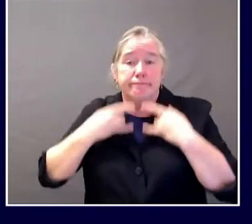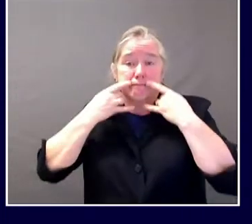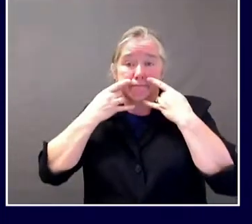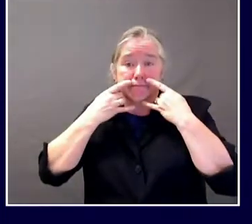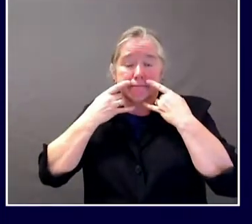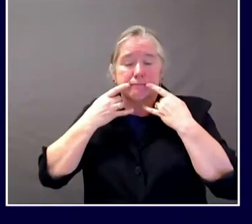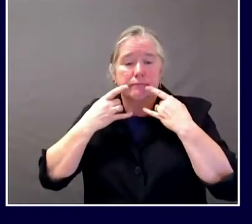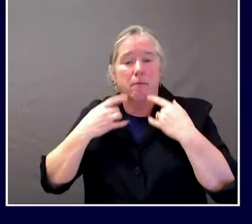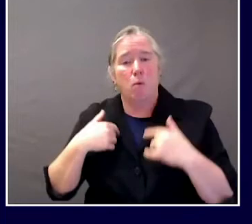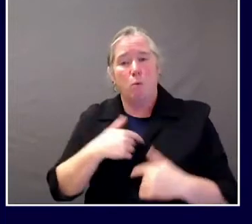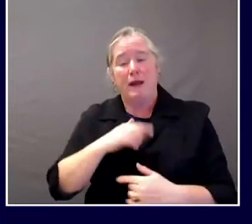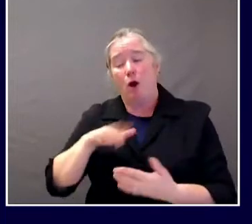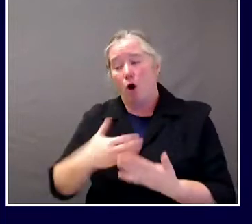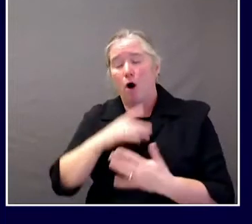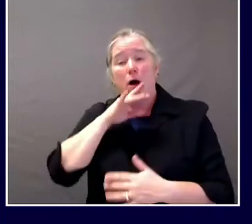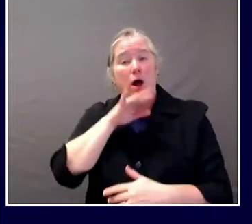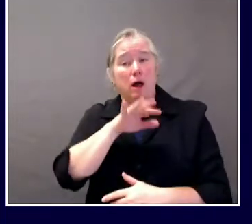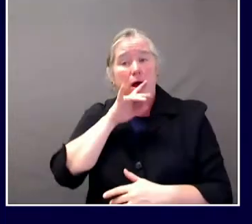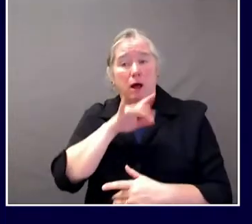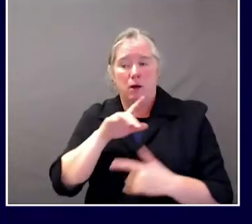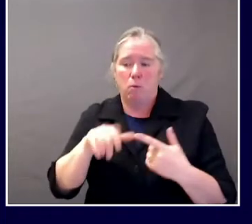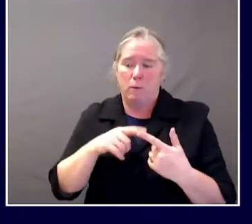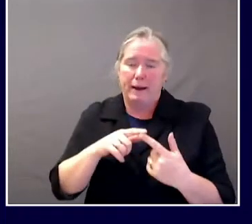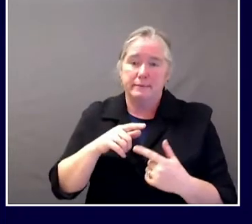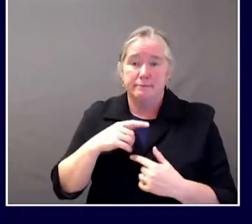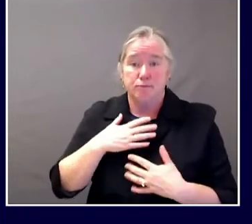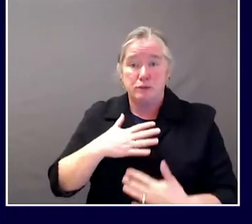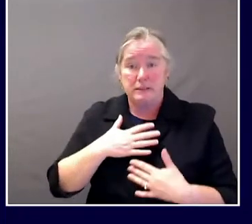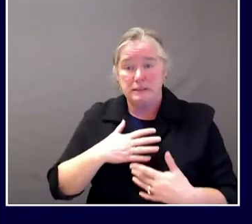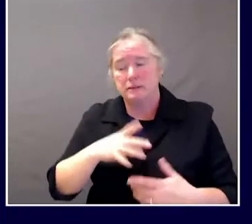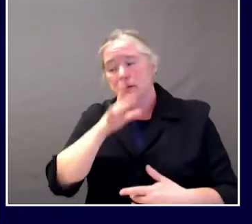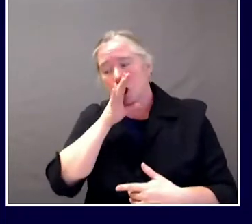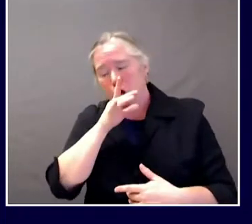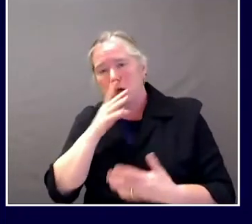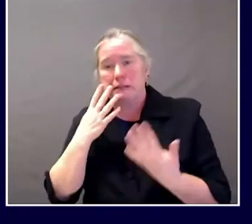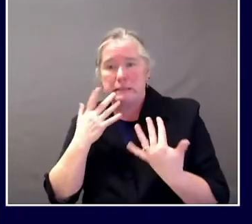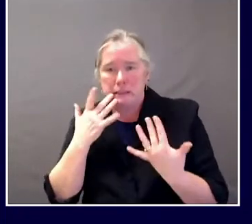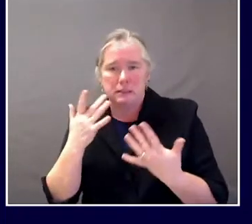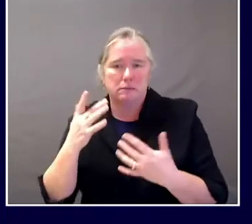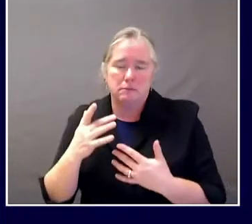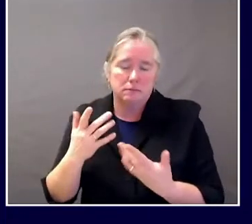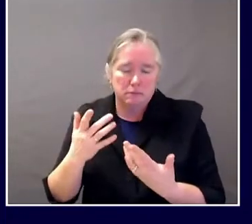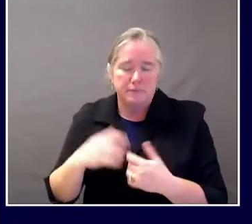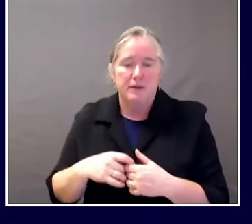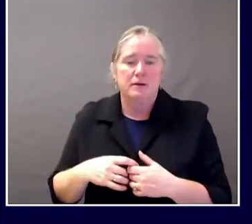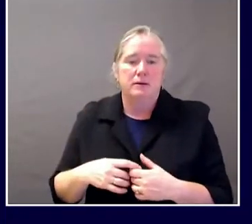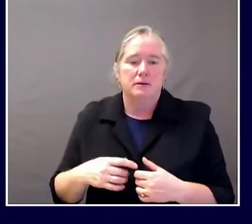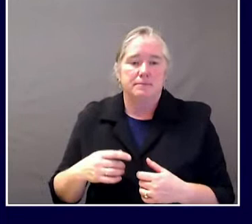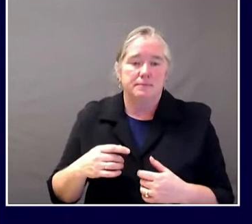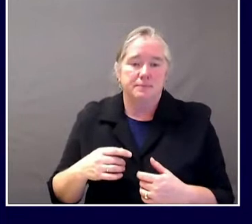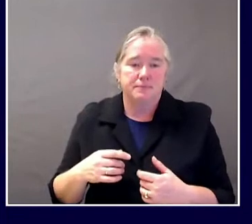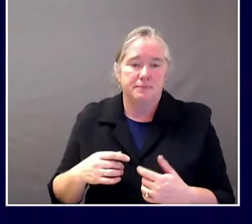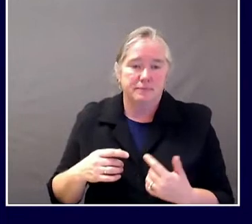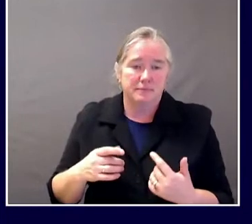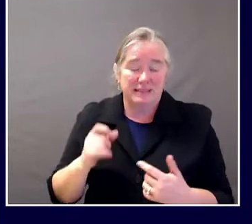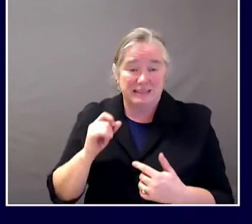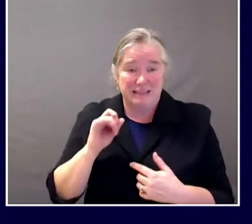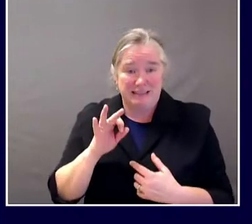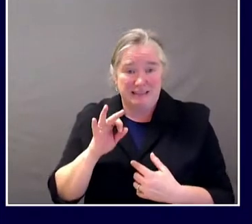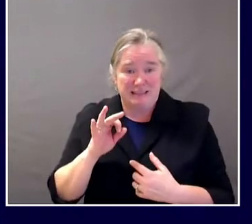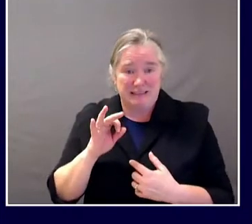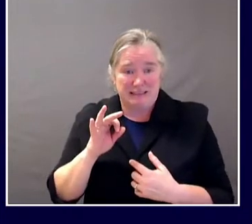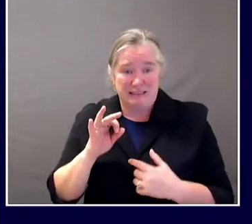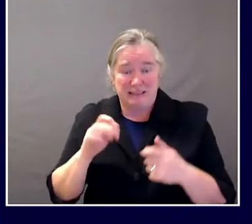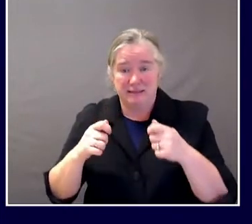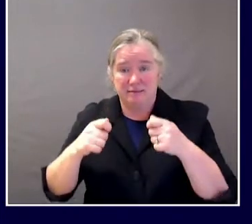all of us. But, you know, I go back to what I've talked about before. If you can hold up your face covering and you